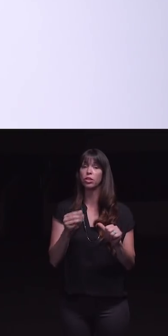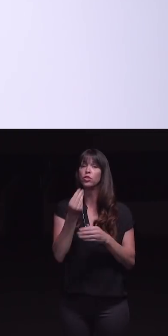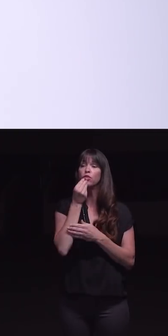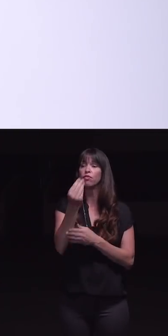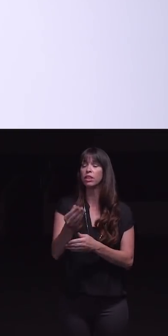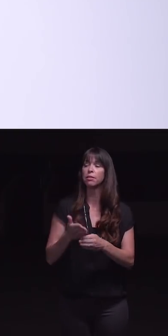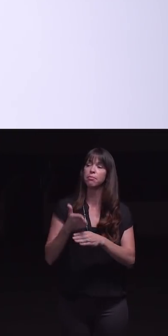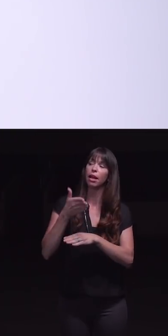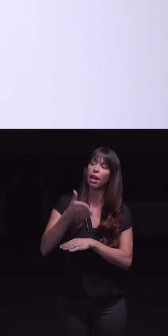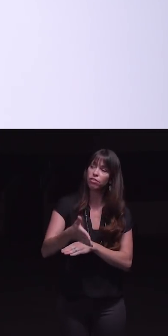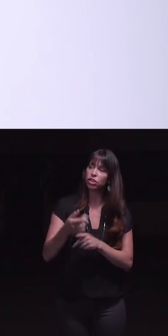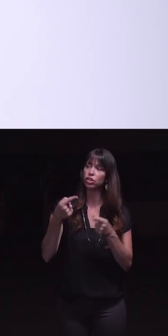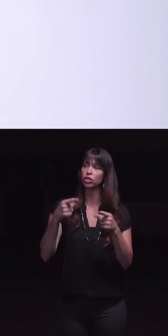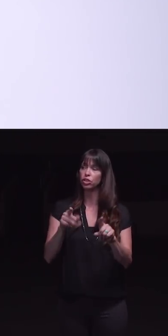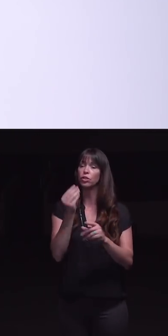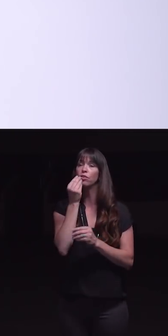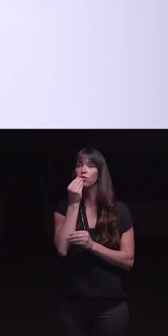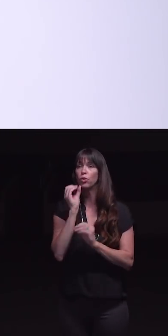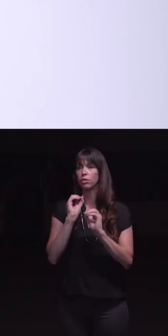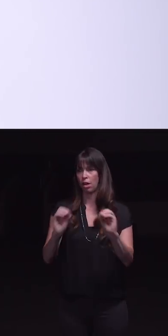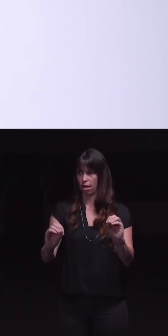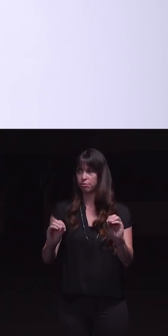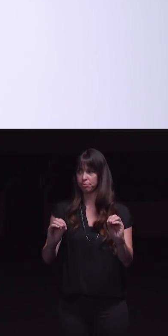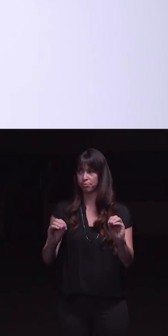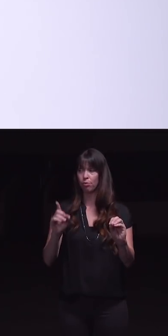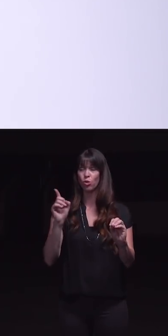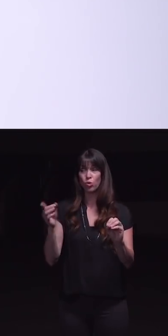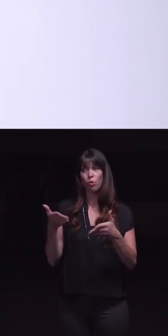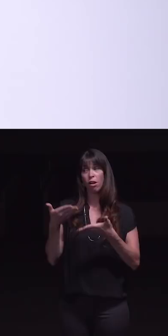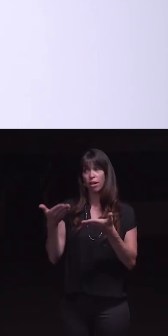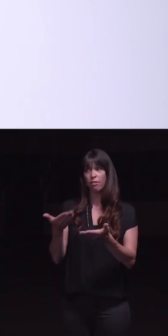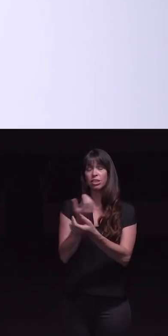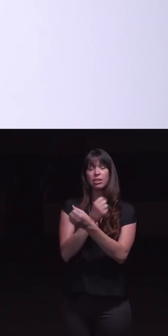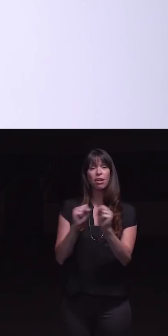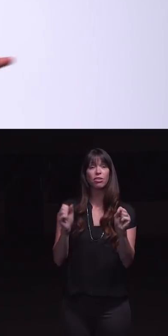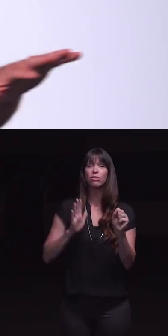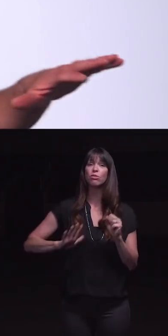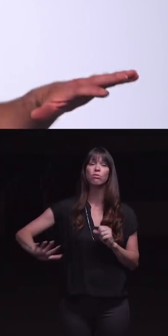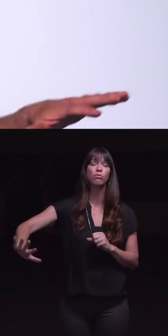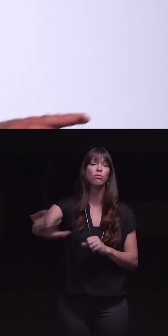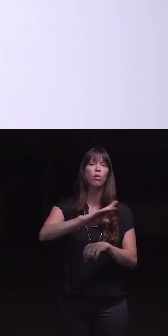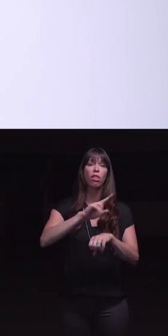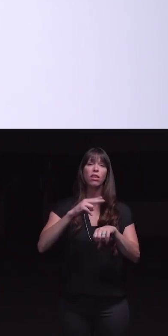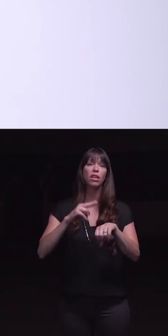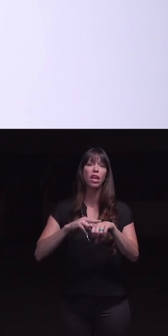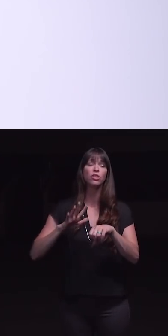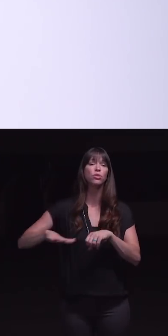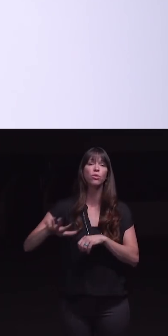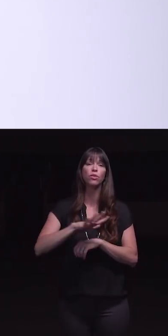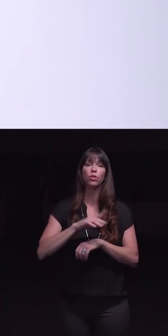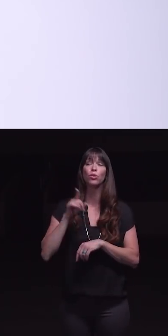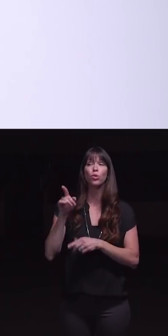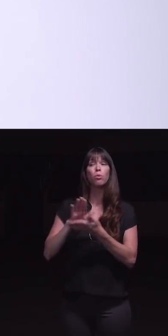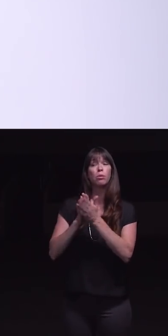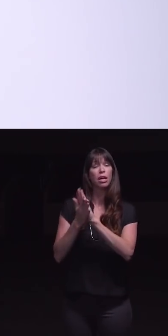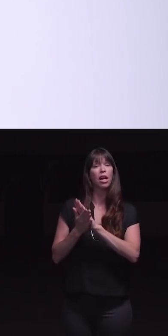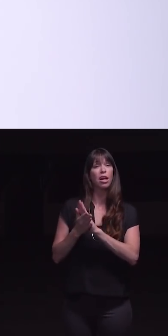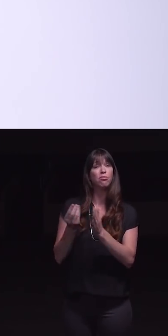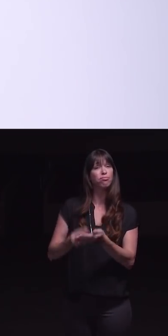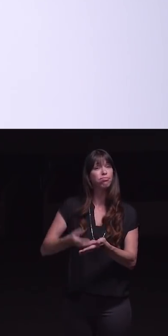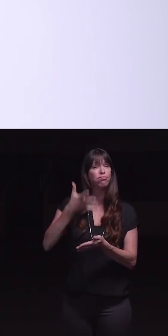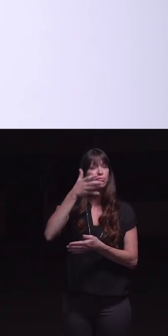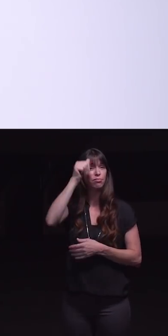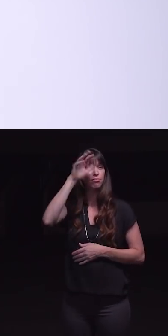getting from you, you will be the source of salvation to all the other nations around. You can become